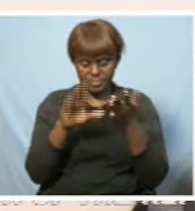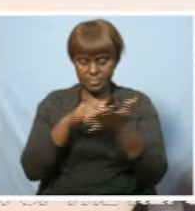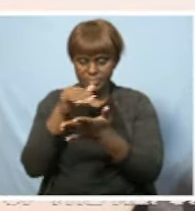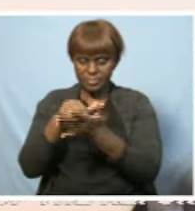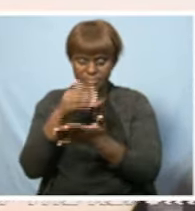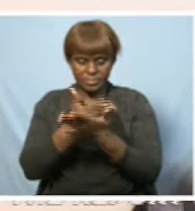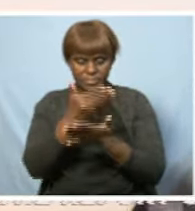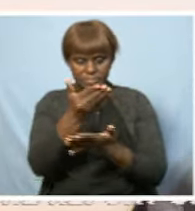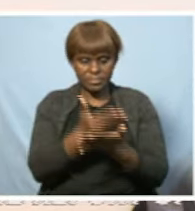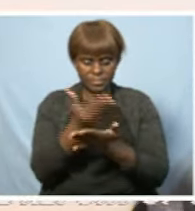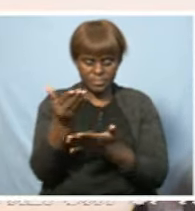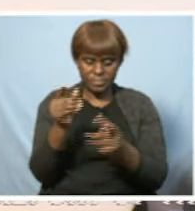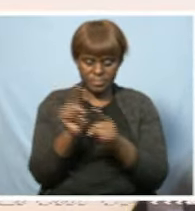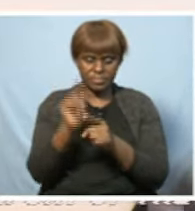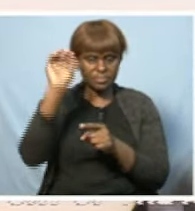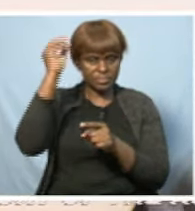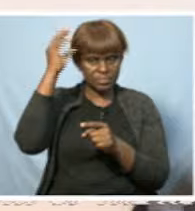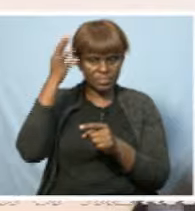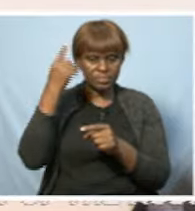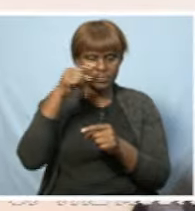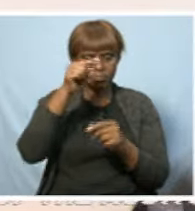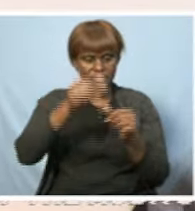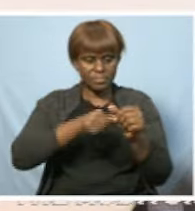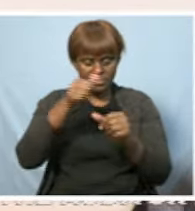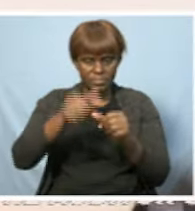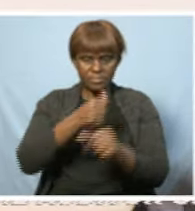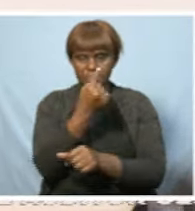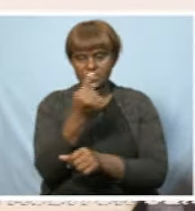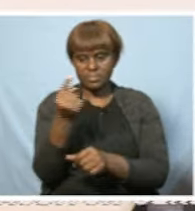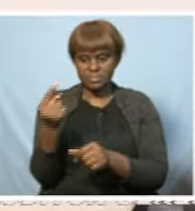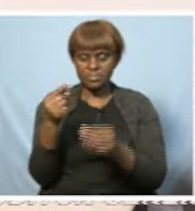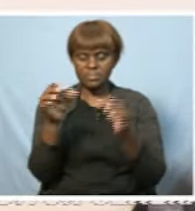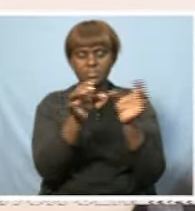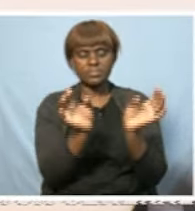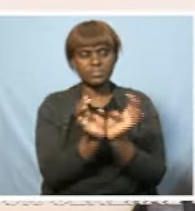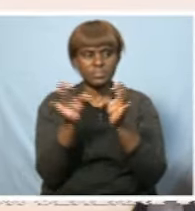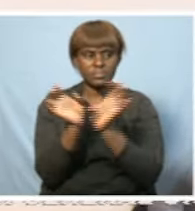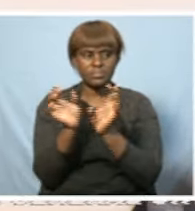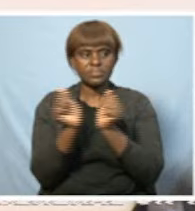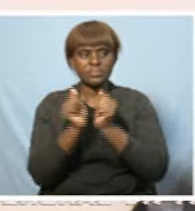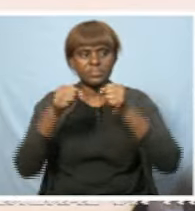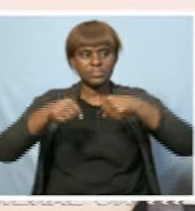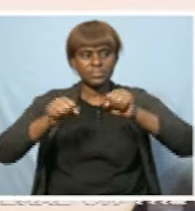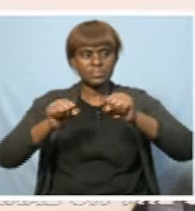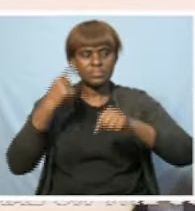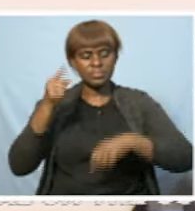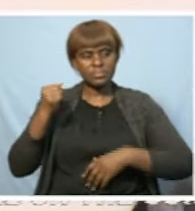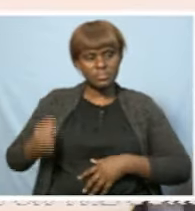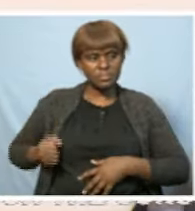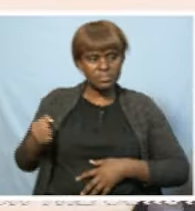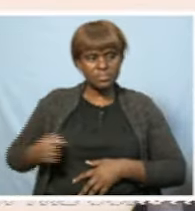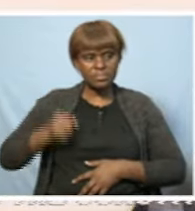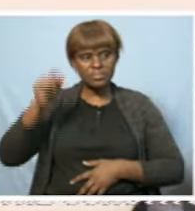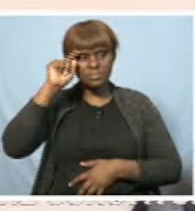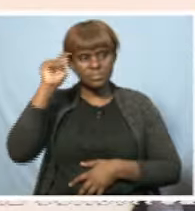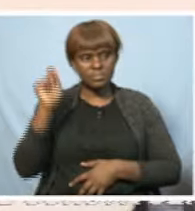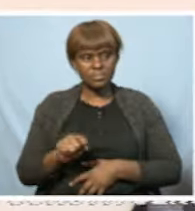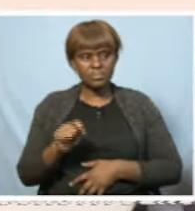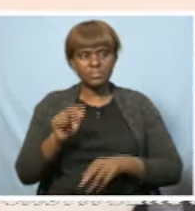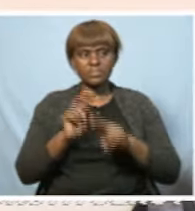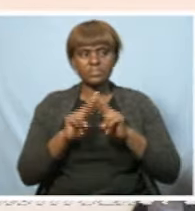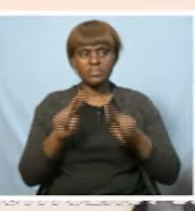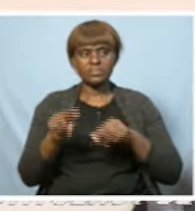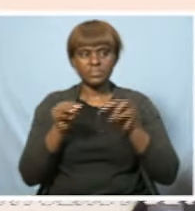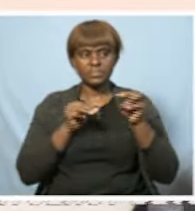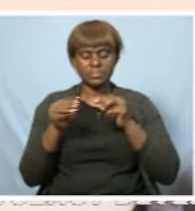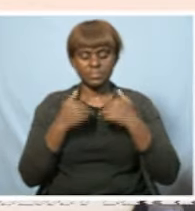procuring ambulances for each constituency and the motorbikes for the chief's retainers. Chair, management has